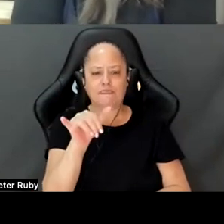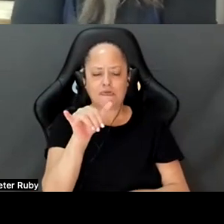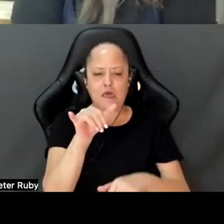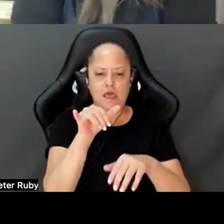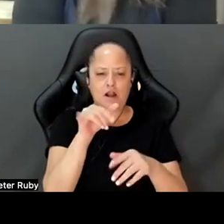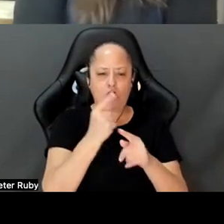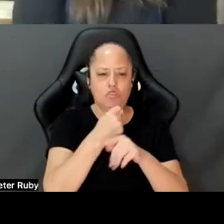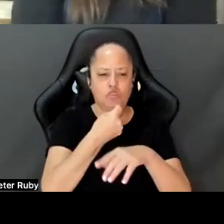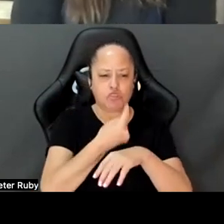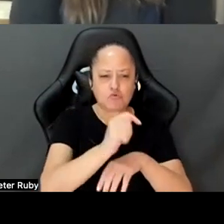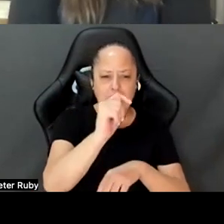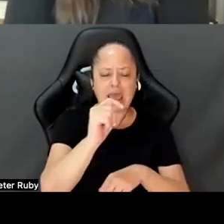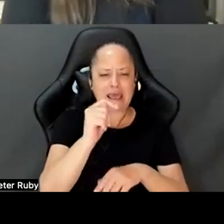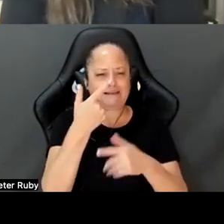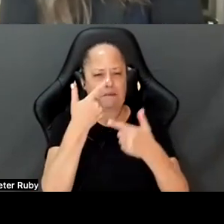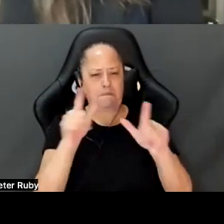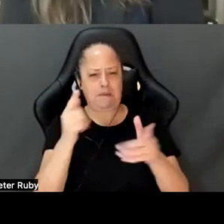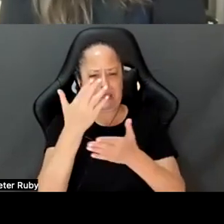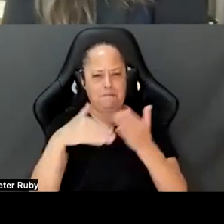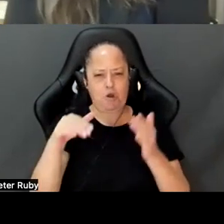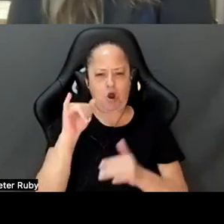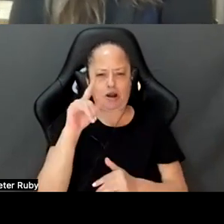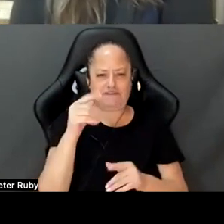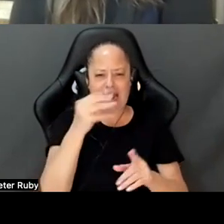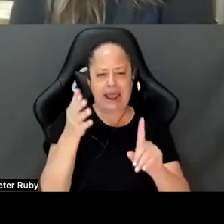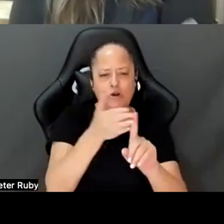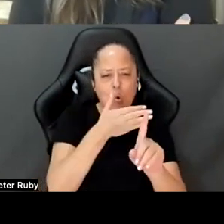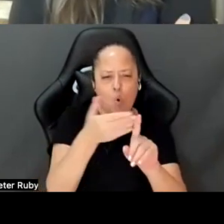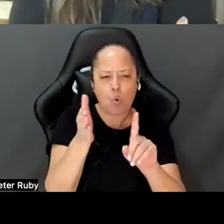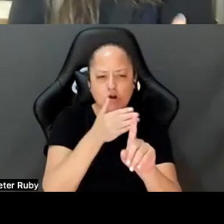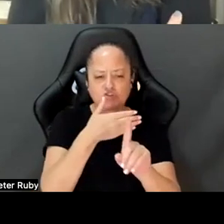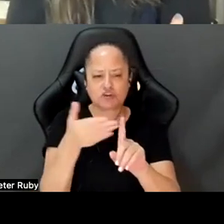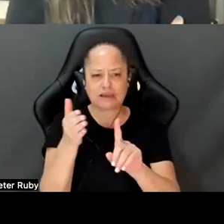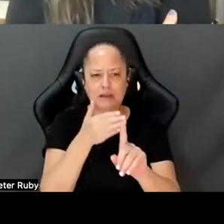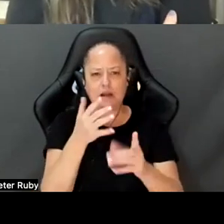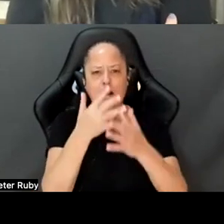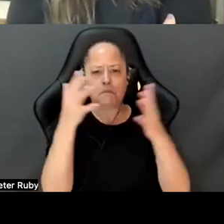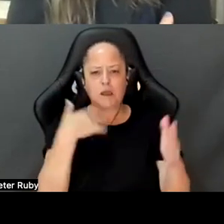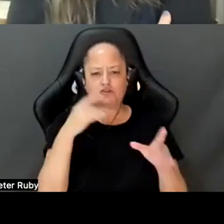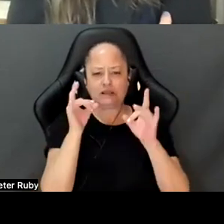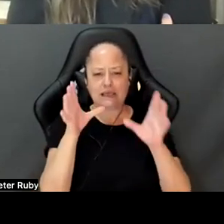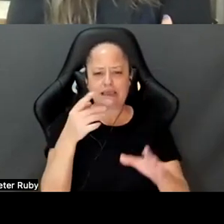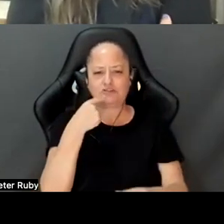threats can be a big part of it, because we're much as I hate to